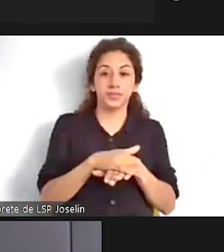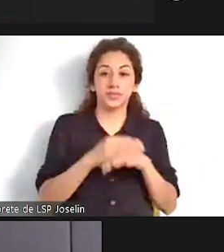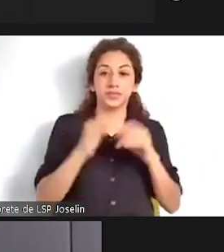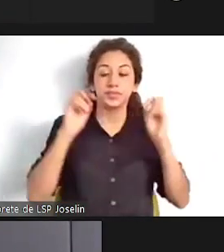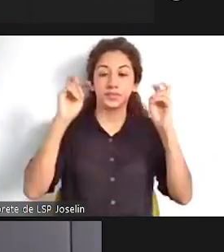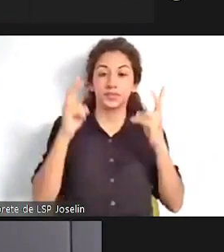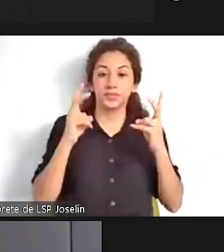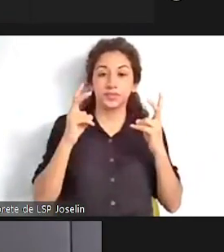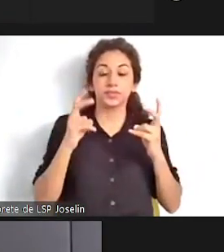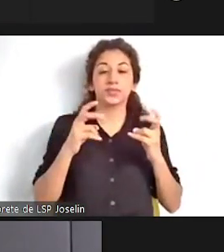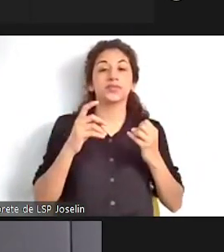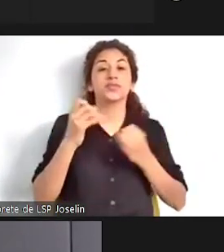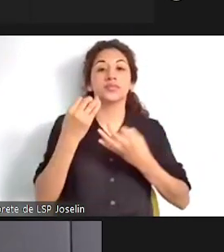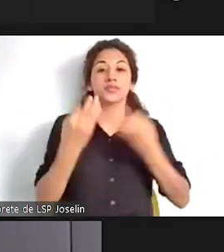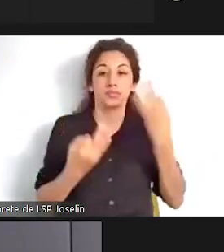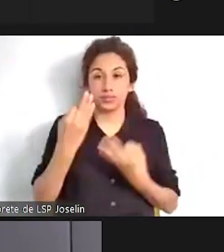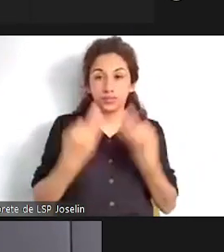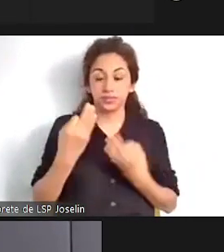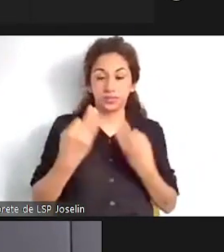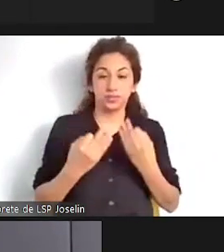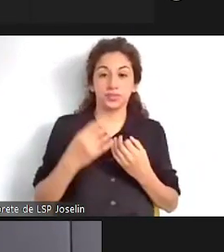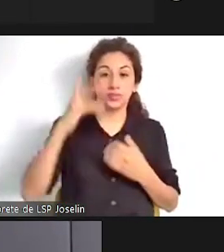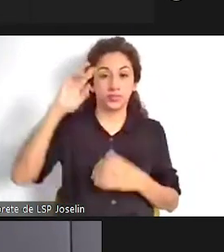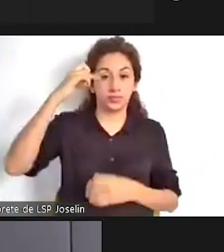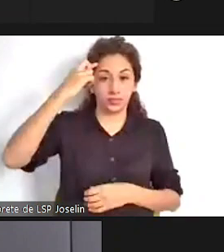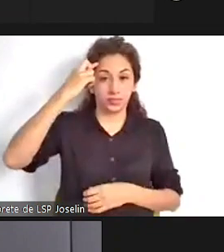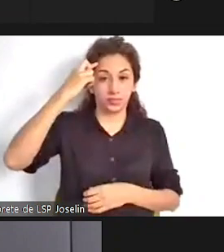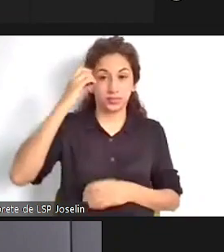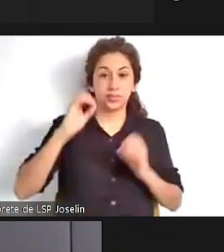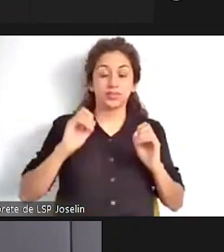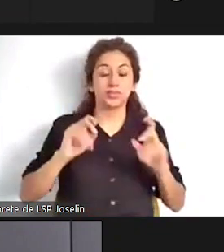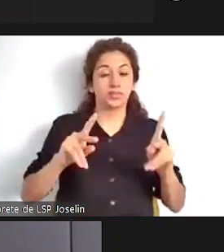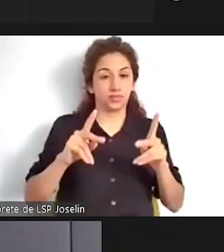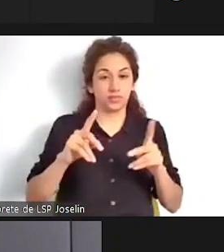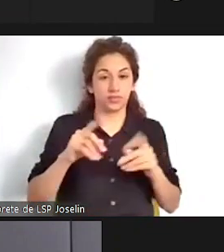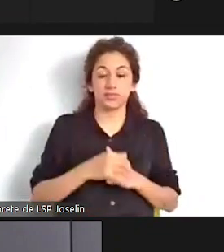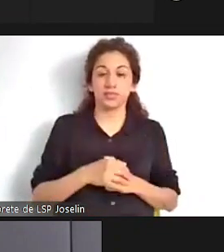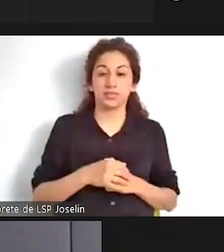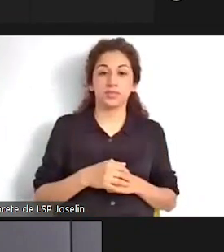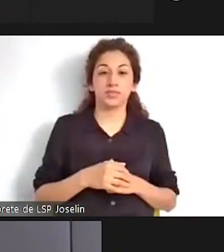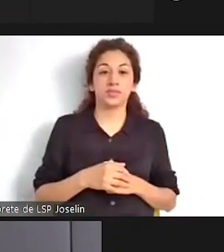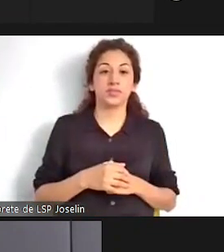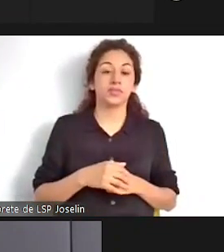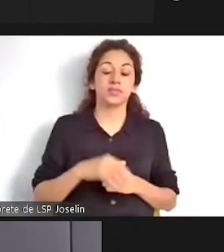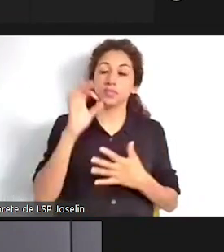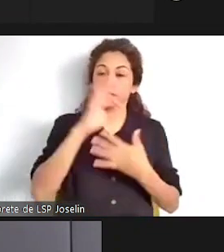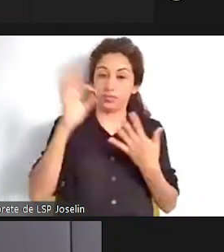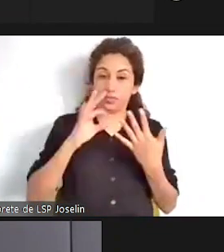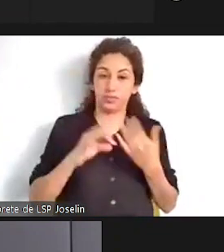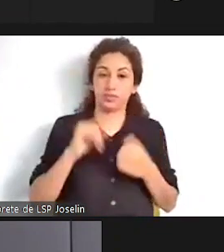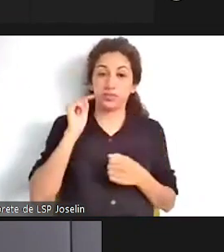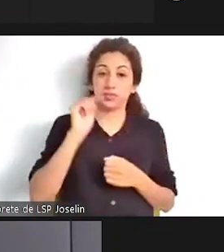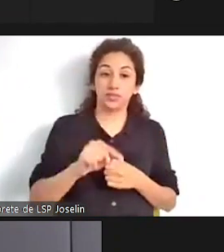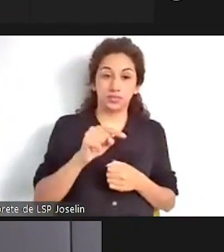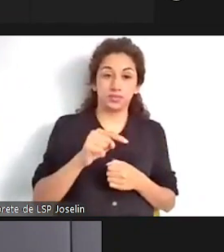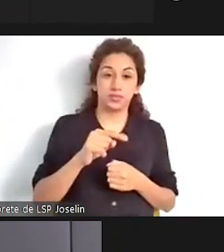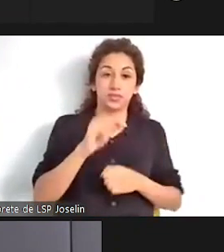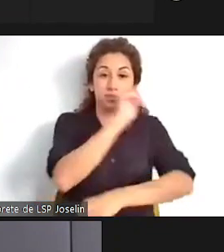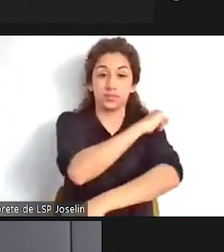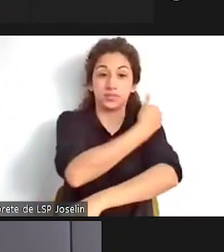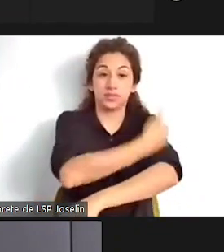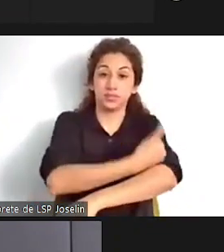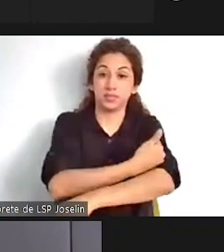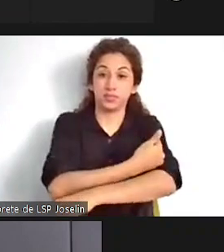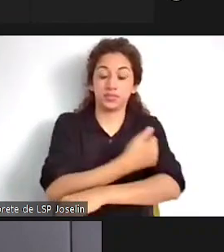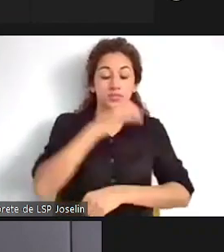clarification on the contents on the legal and political frameworks and the options to go forwards in that sense that the academia